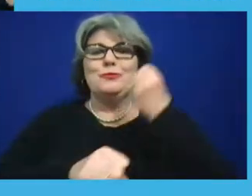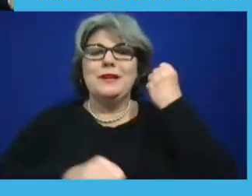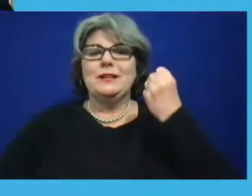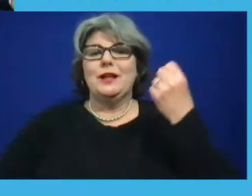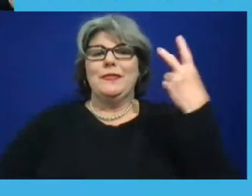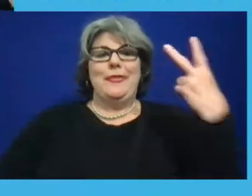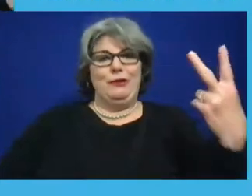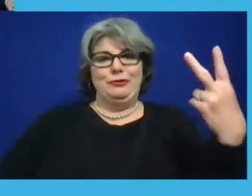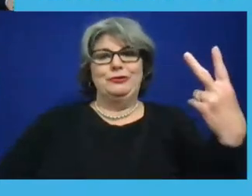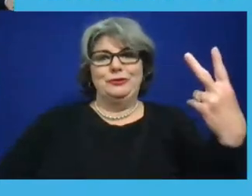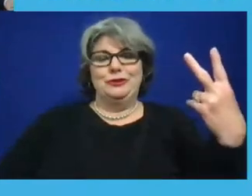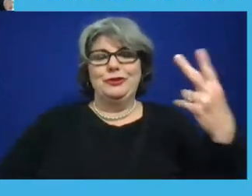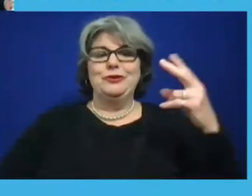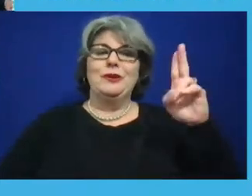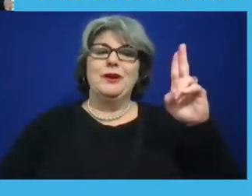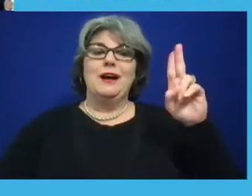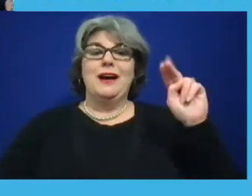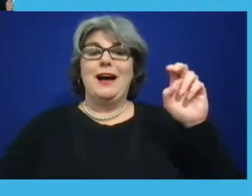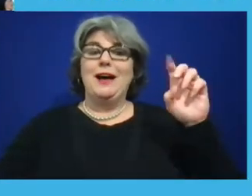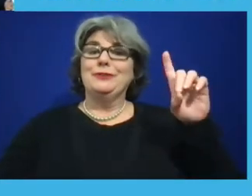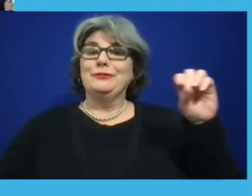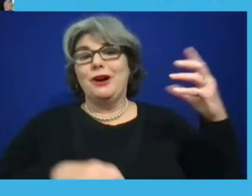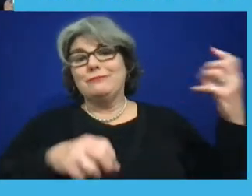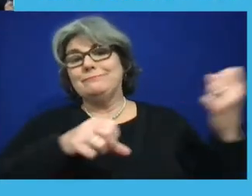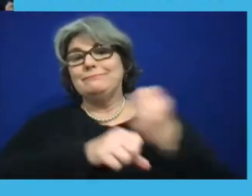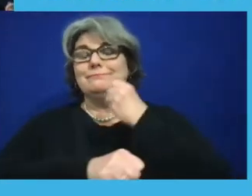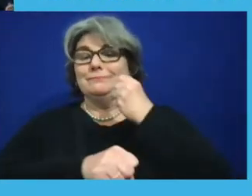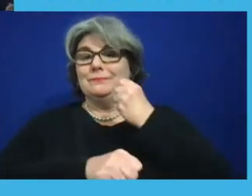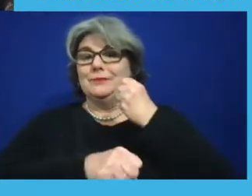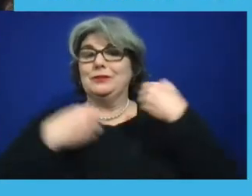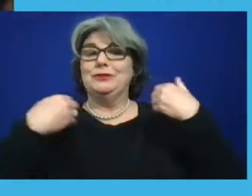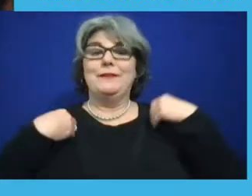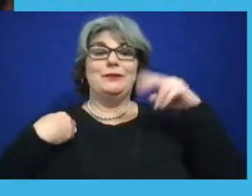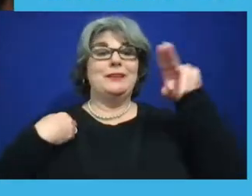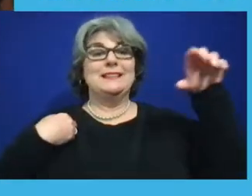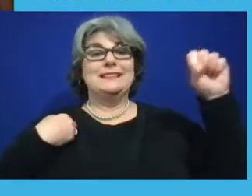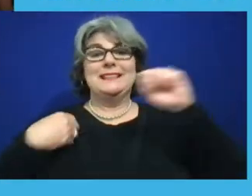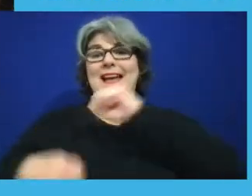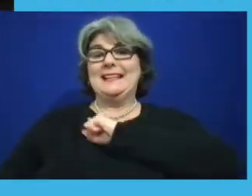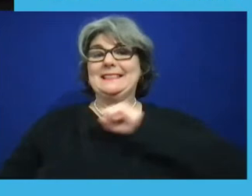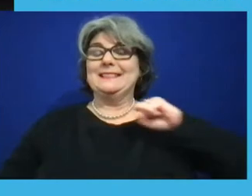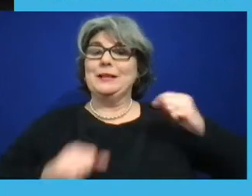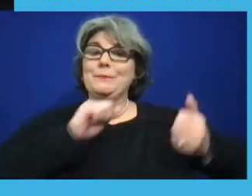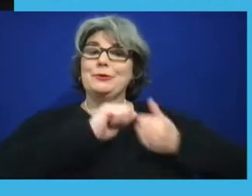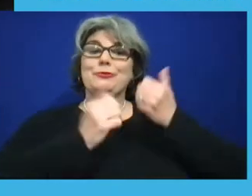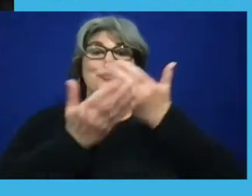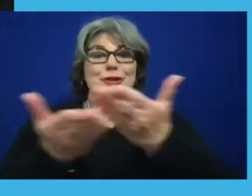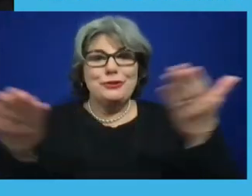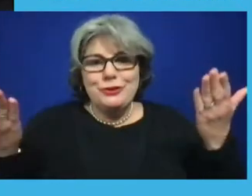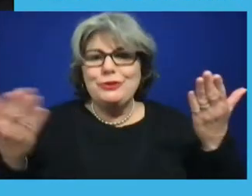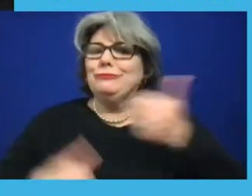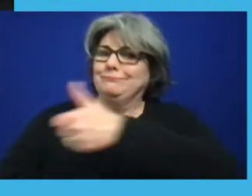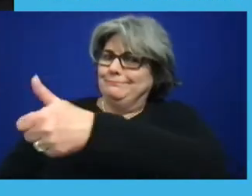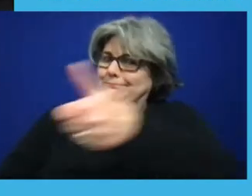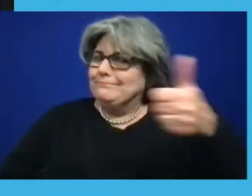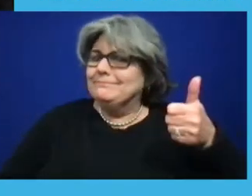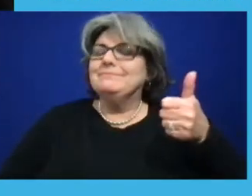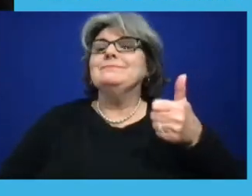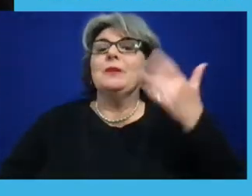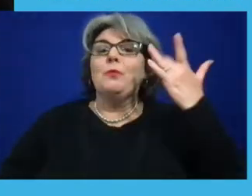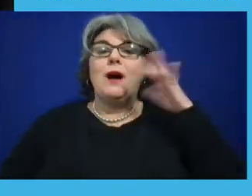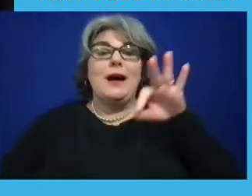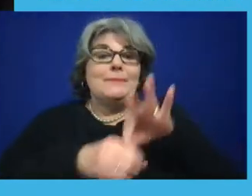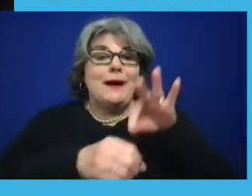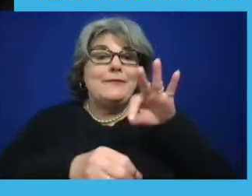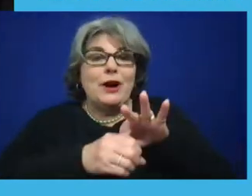Thank you to all of you for what you did to win those two massive underdog victories to secure the United